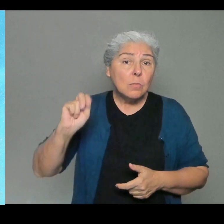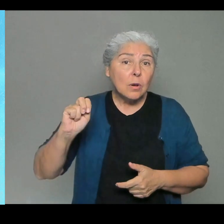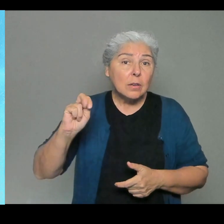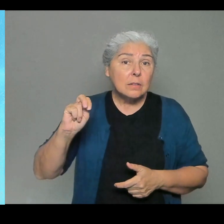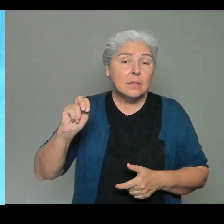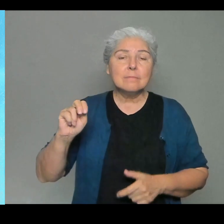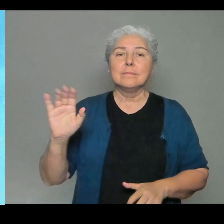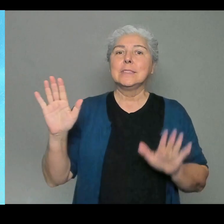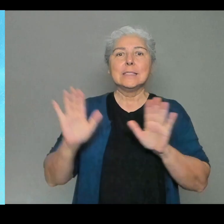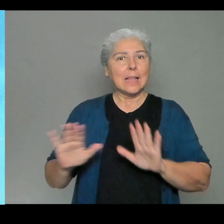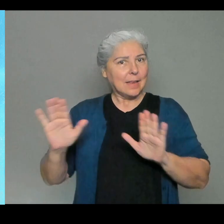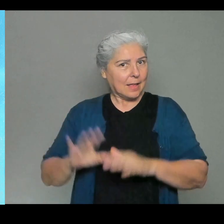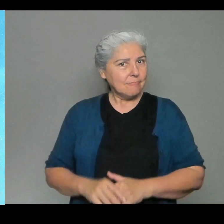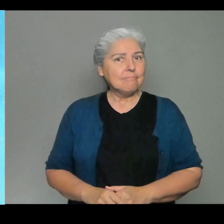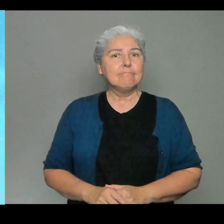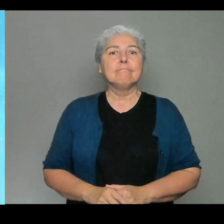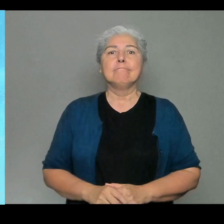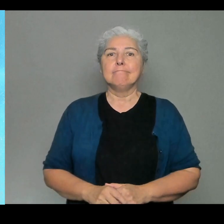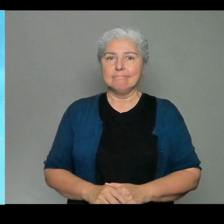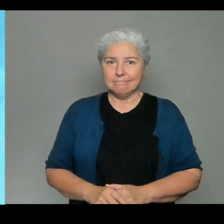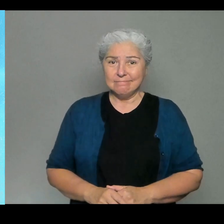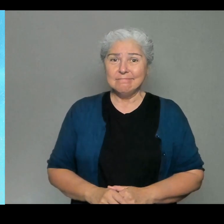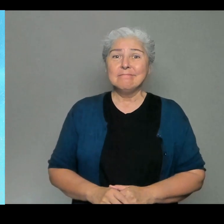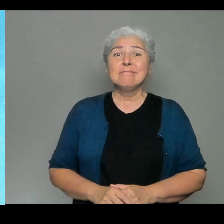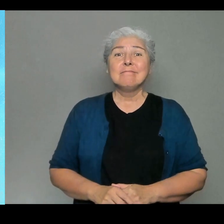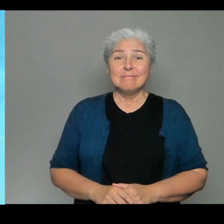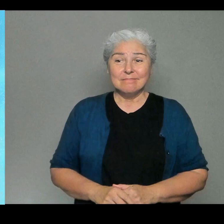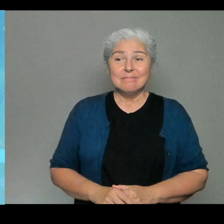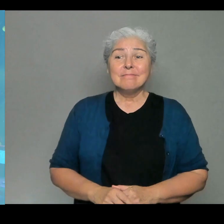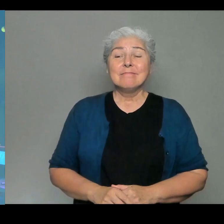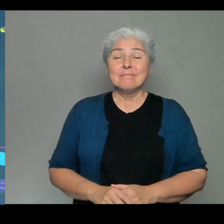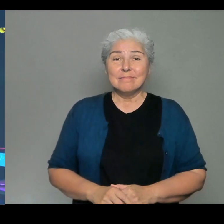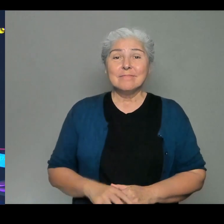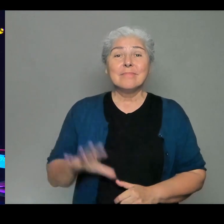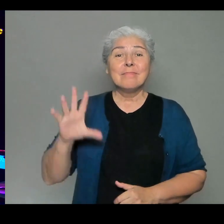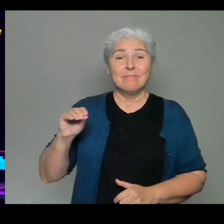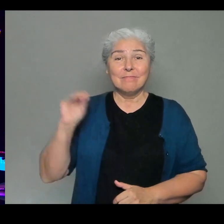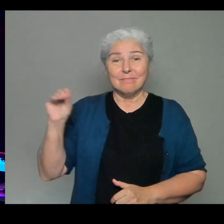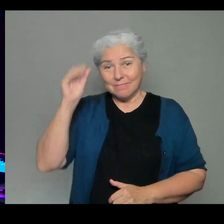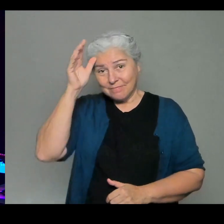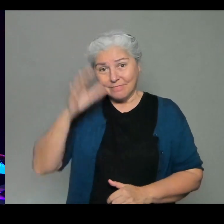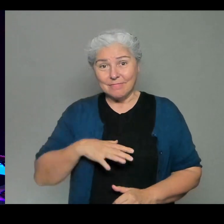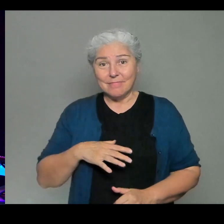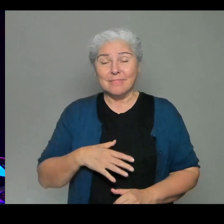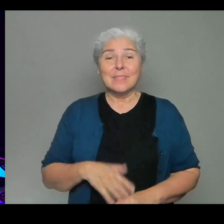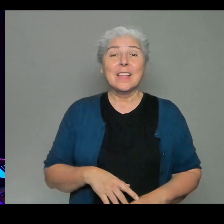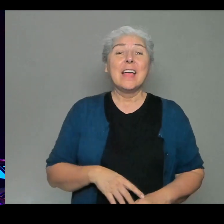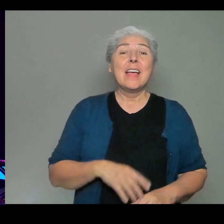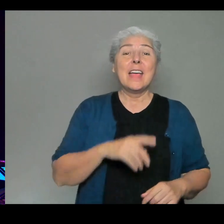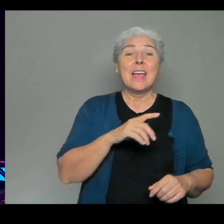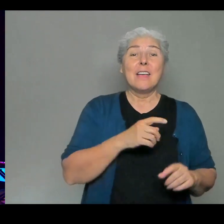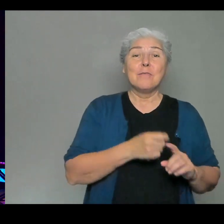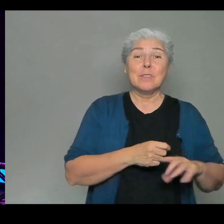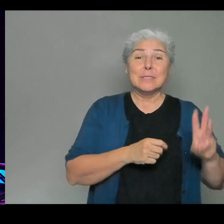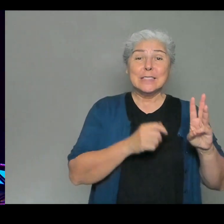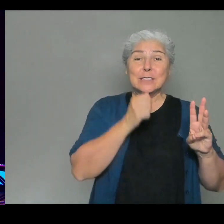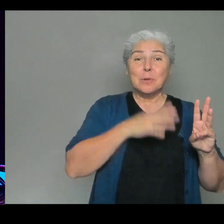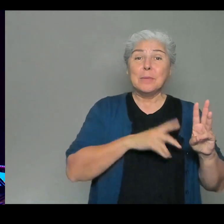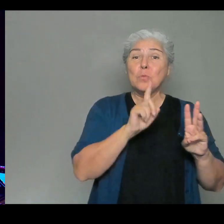people watch pornography, is on Sunday. One out of every two guys and one out of every six